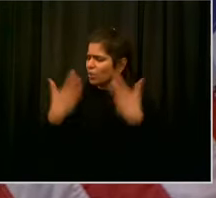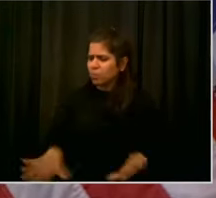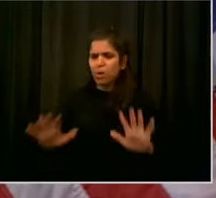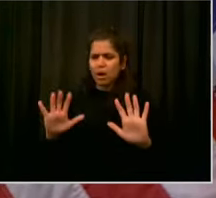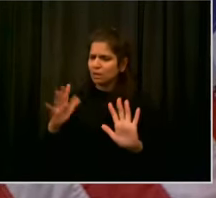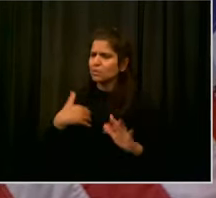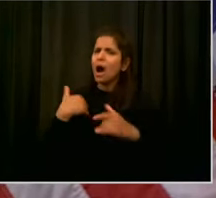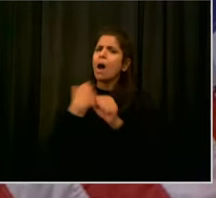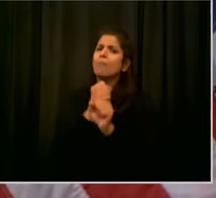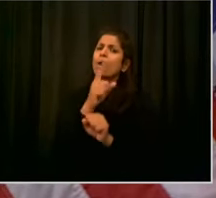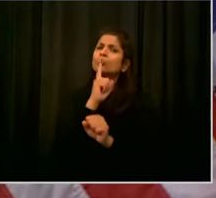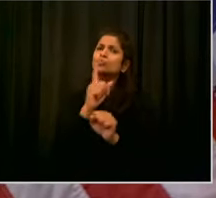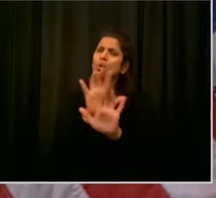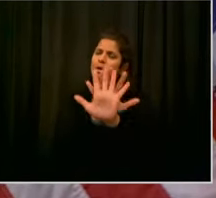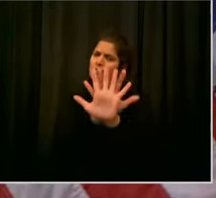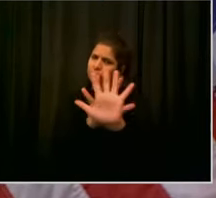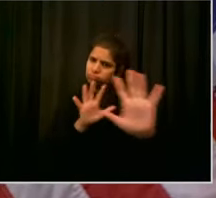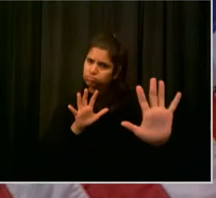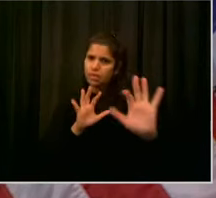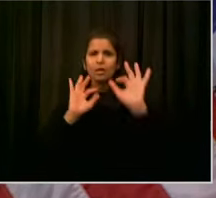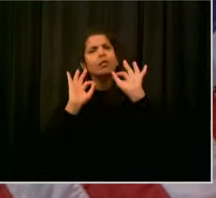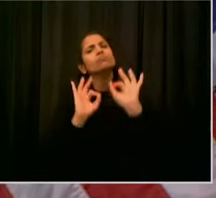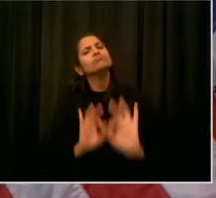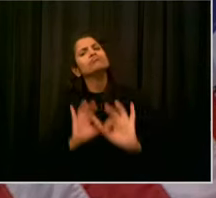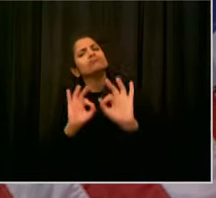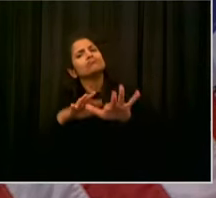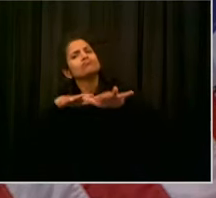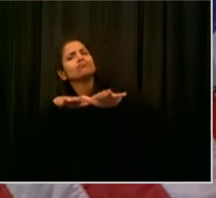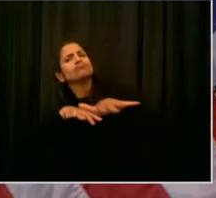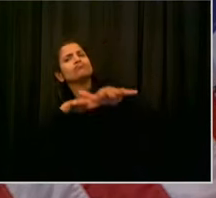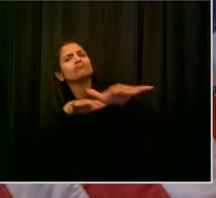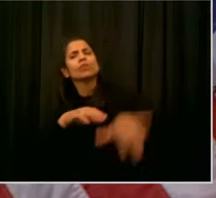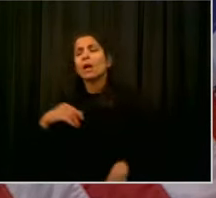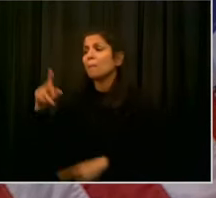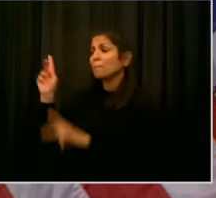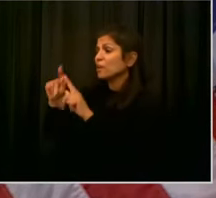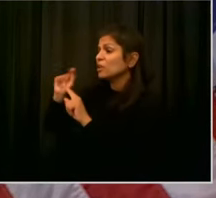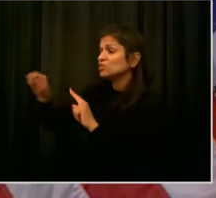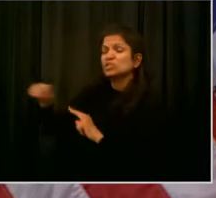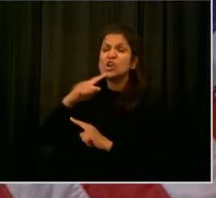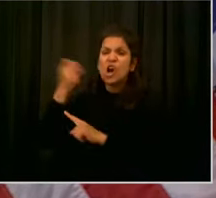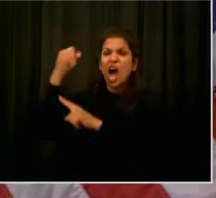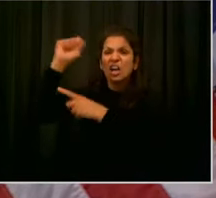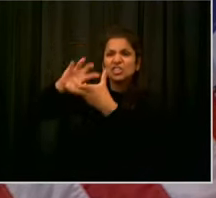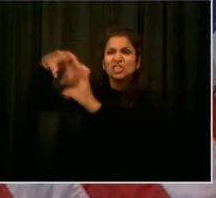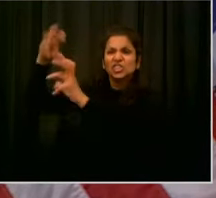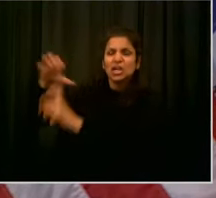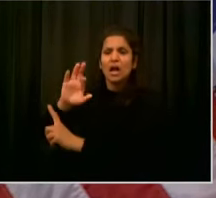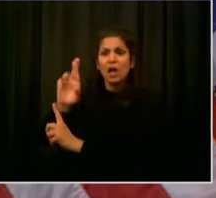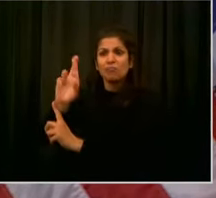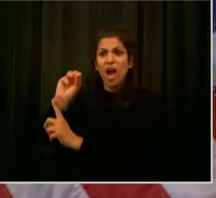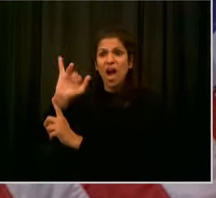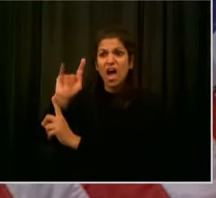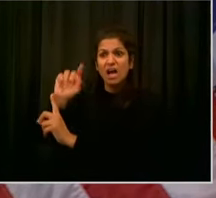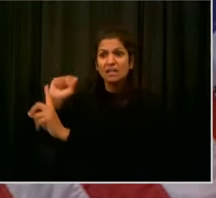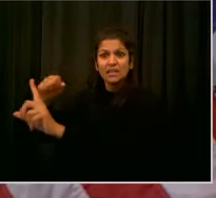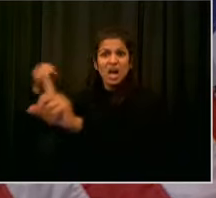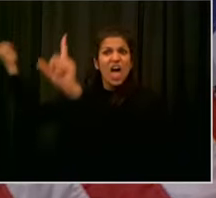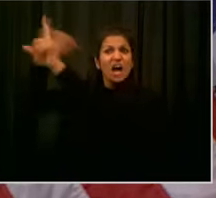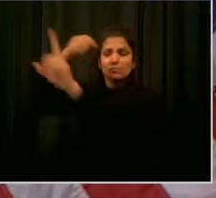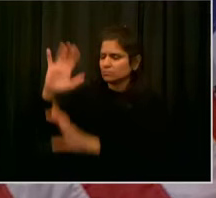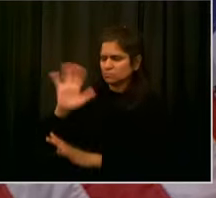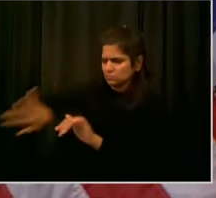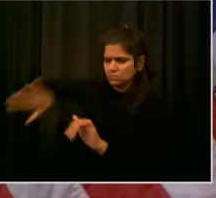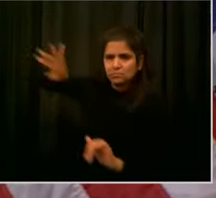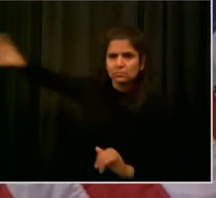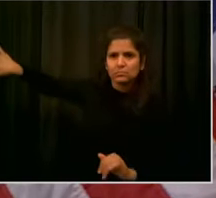officers that we've seen over these last few days. But the order was that the NYPD was going to be the higher